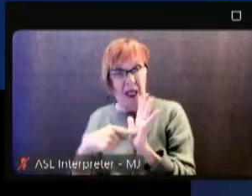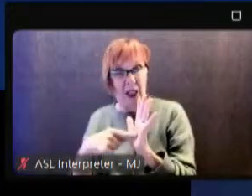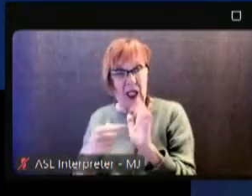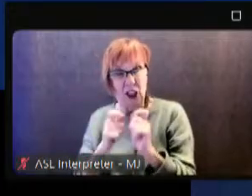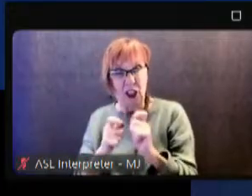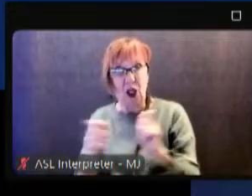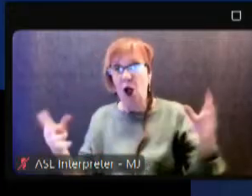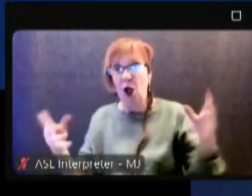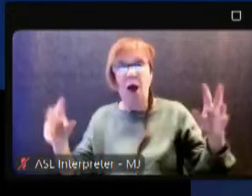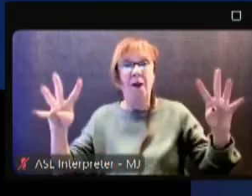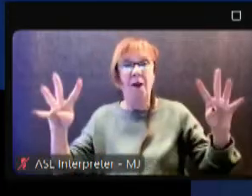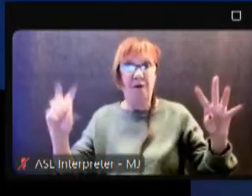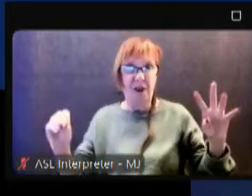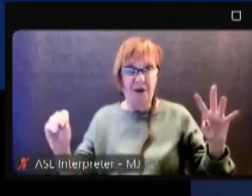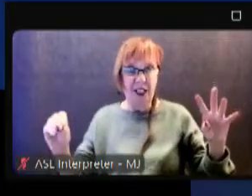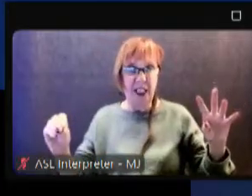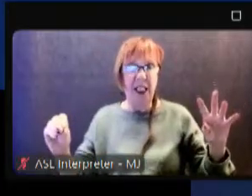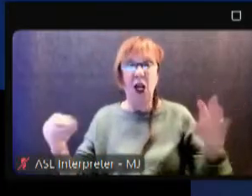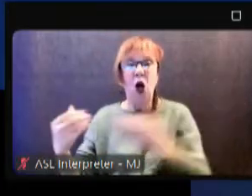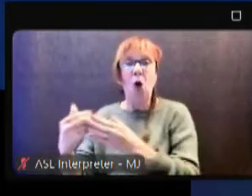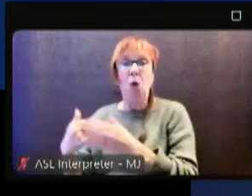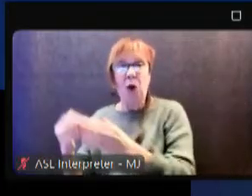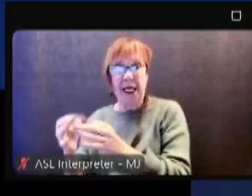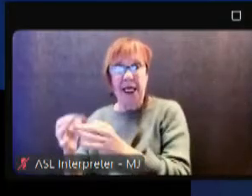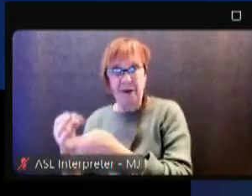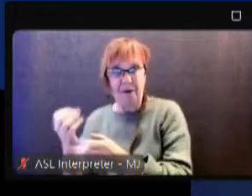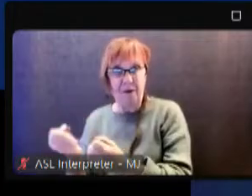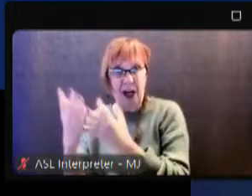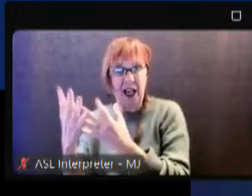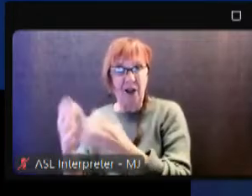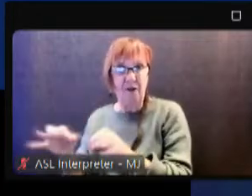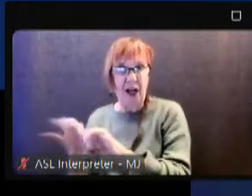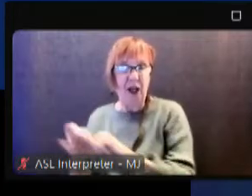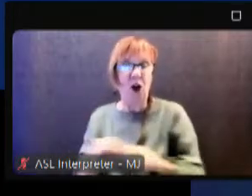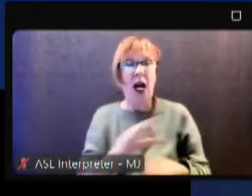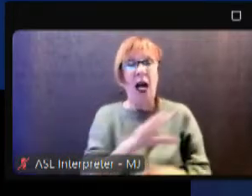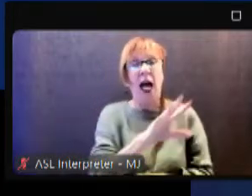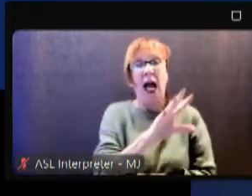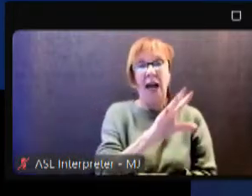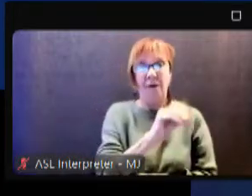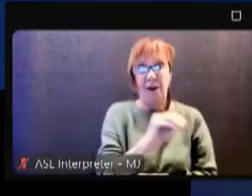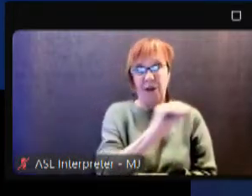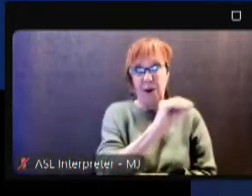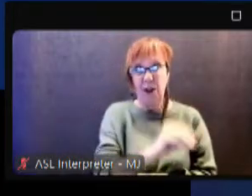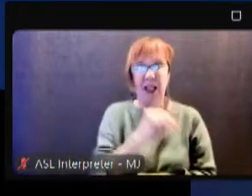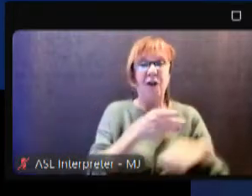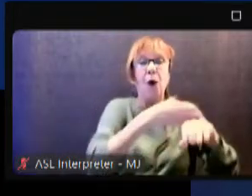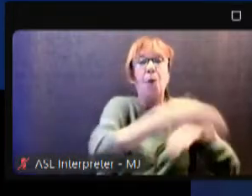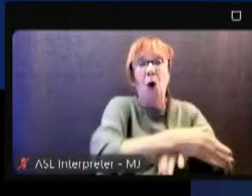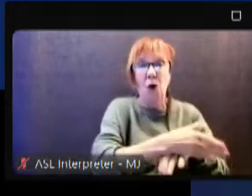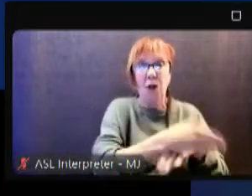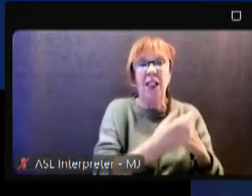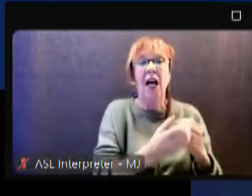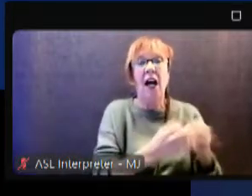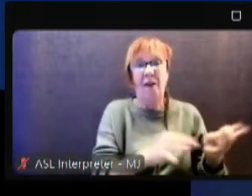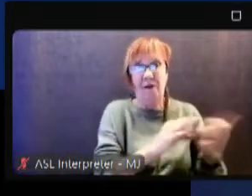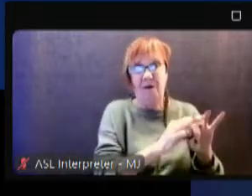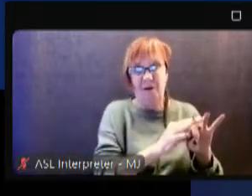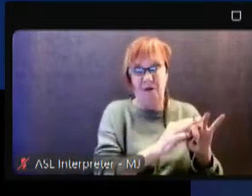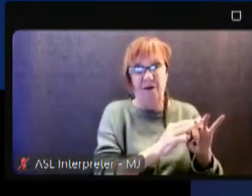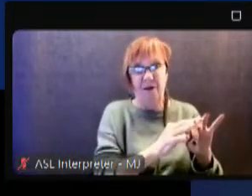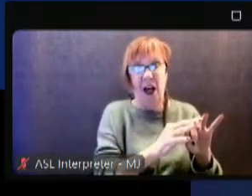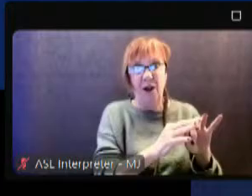together, 50% for the pre-fire value and 50% for the post-value fire. In this case, that comes